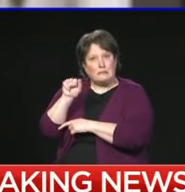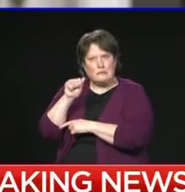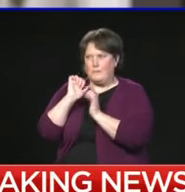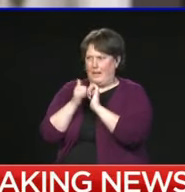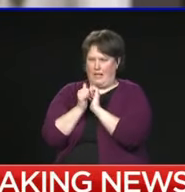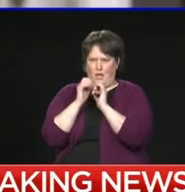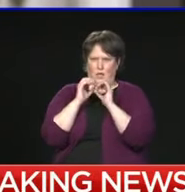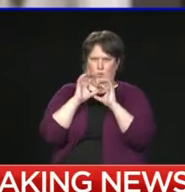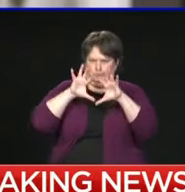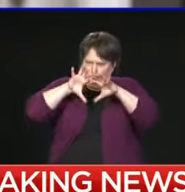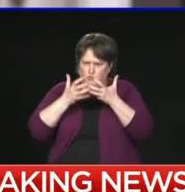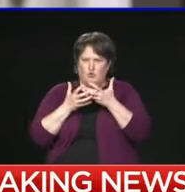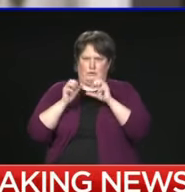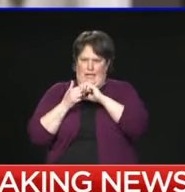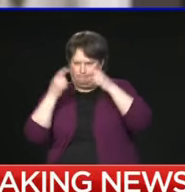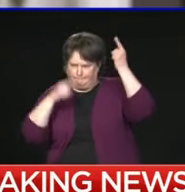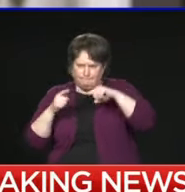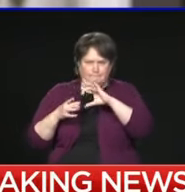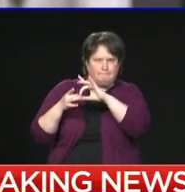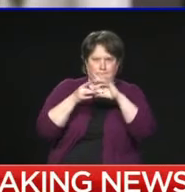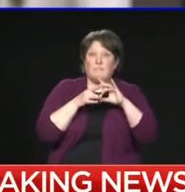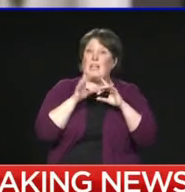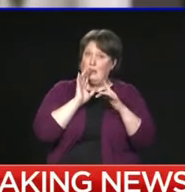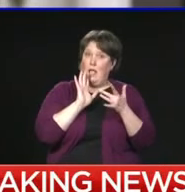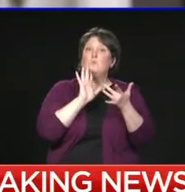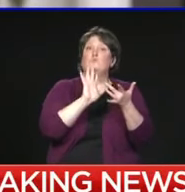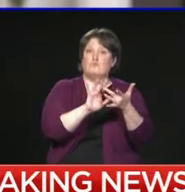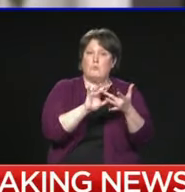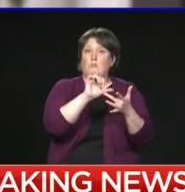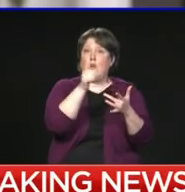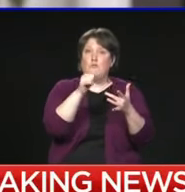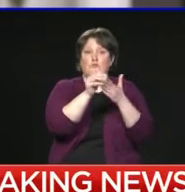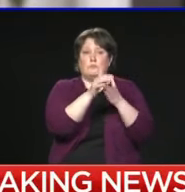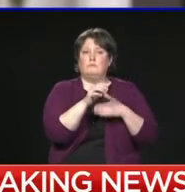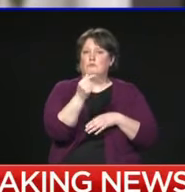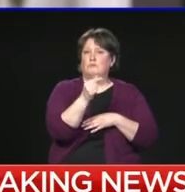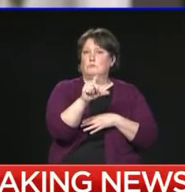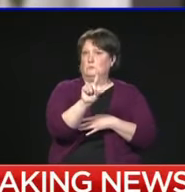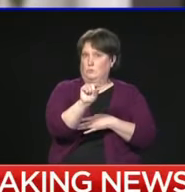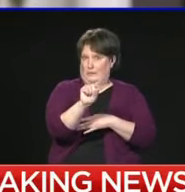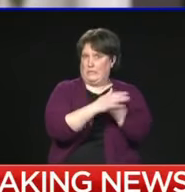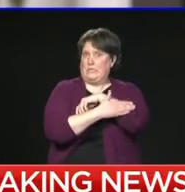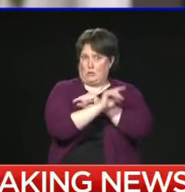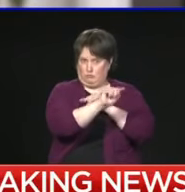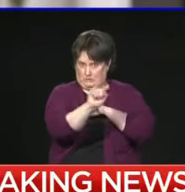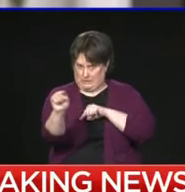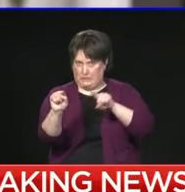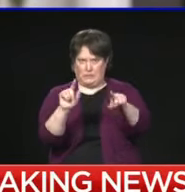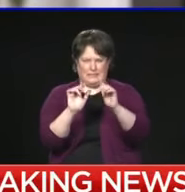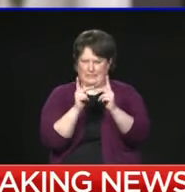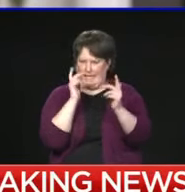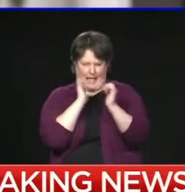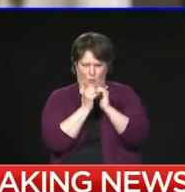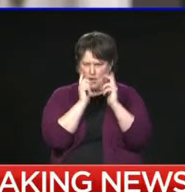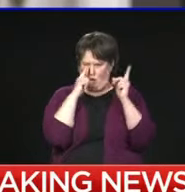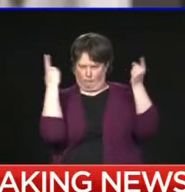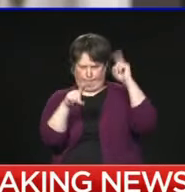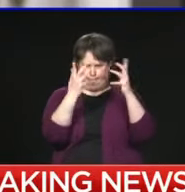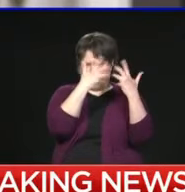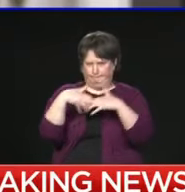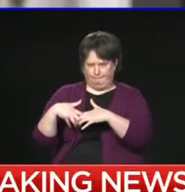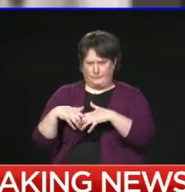And tomorrow, I'll be speaking with other G20 leaders to discuss further global coordination to our response. Plus